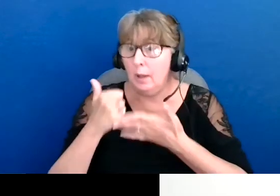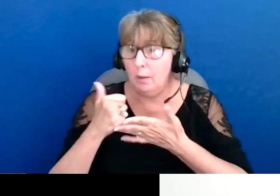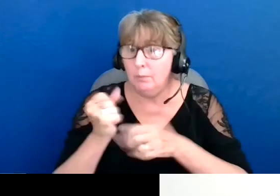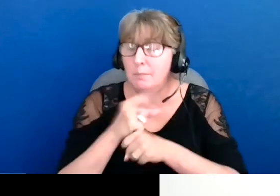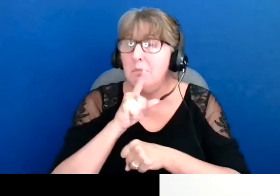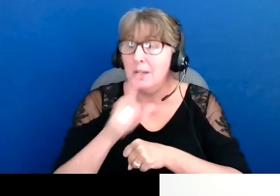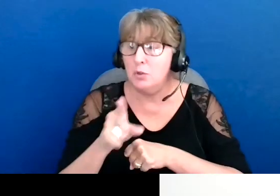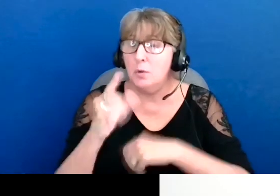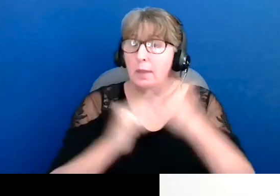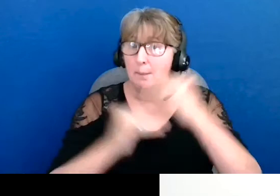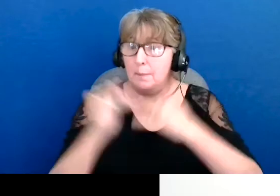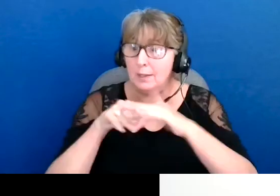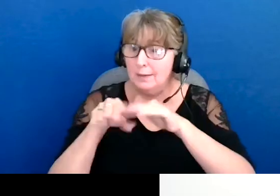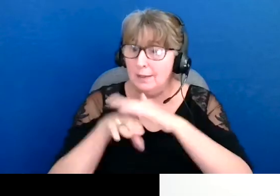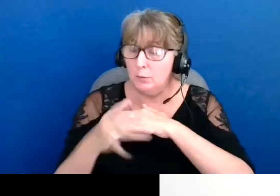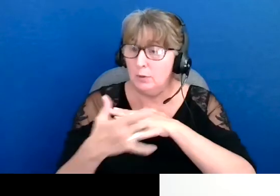that?